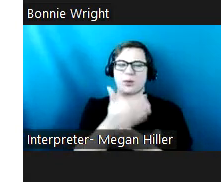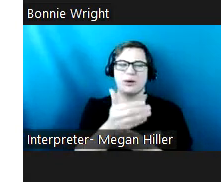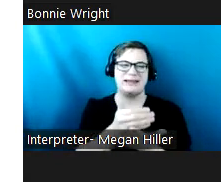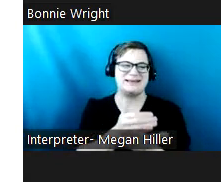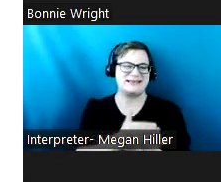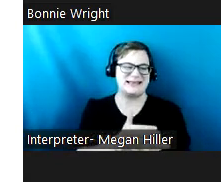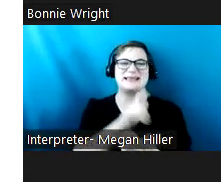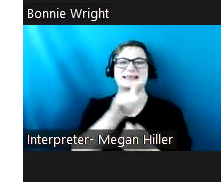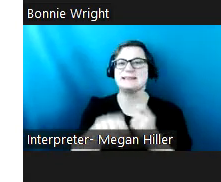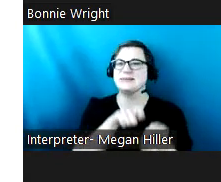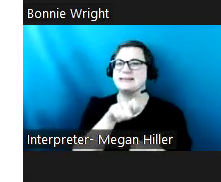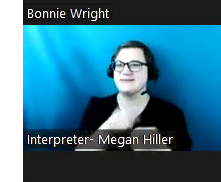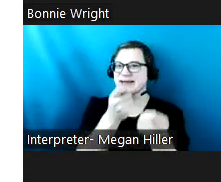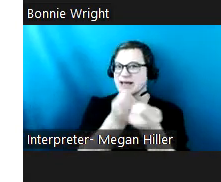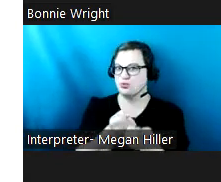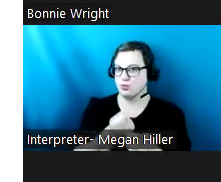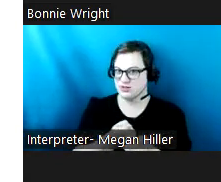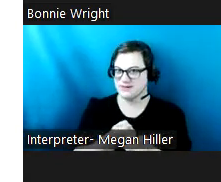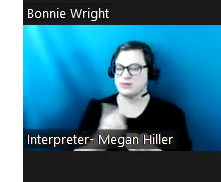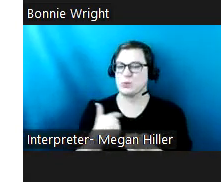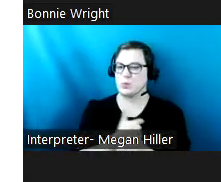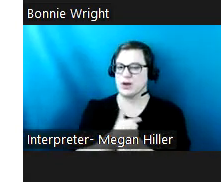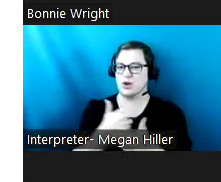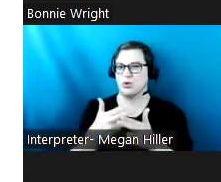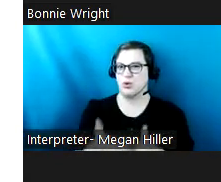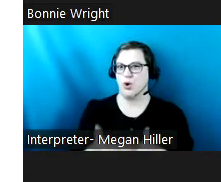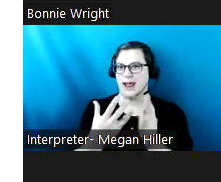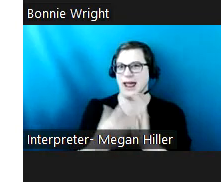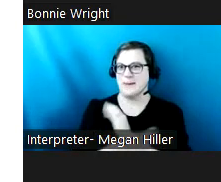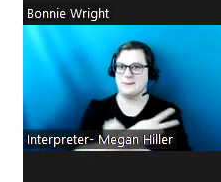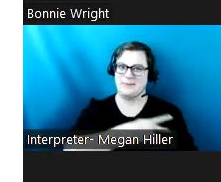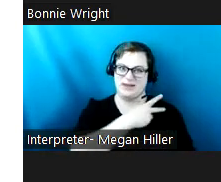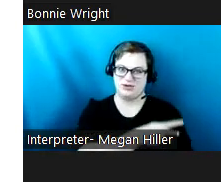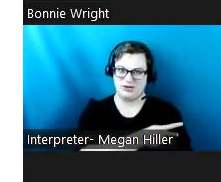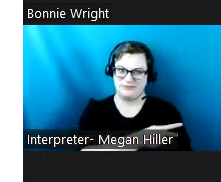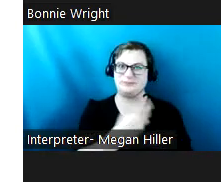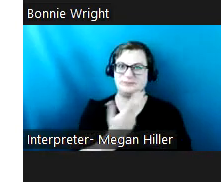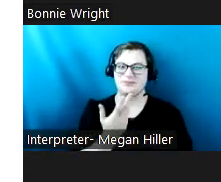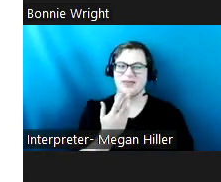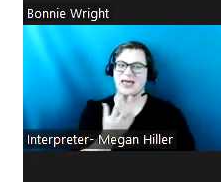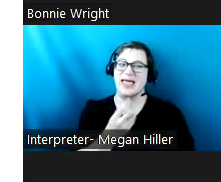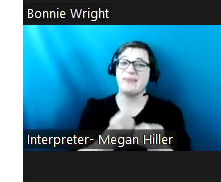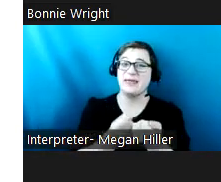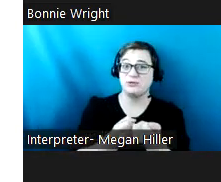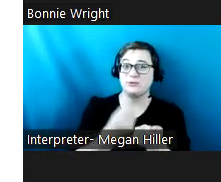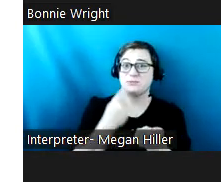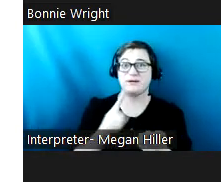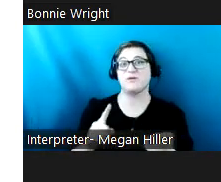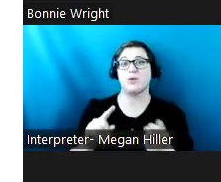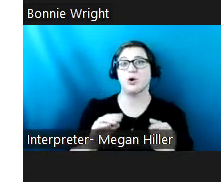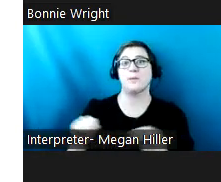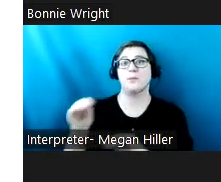the specific endorsements that are considered outpatient, that endorsement, for example, mobile crisis would